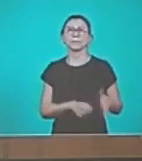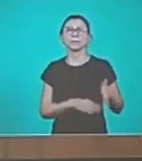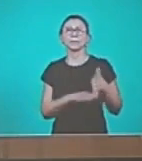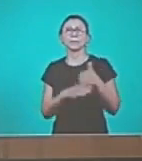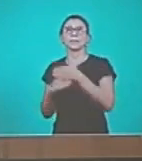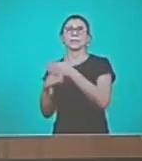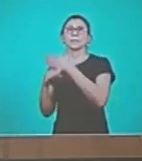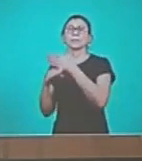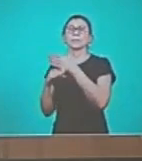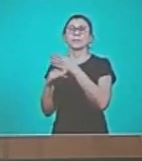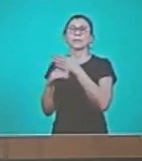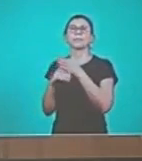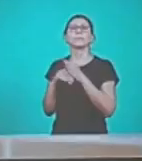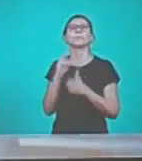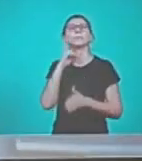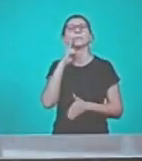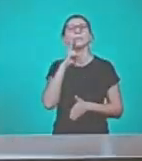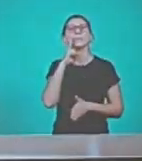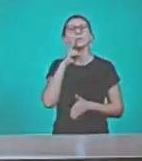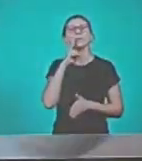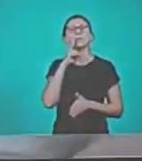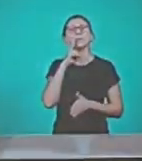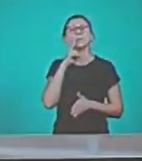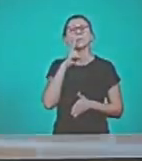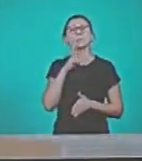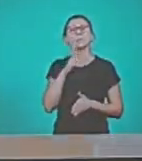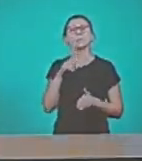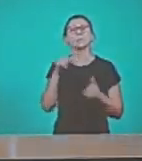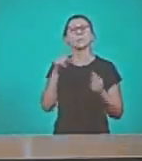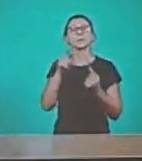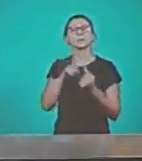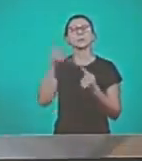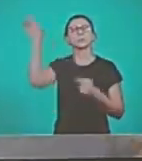smells, a smelly wine.